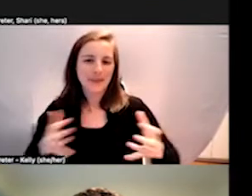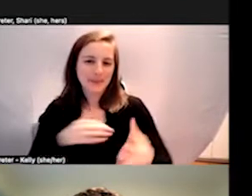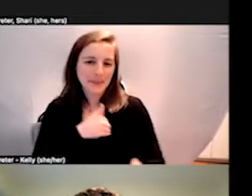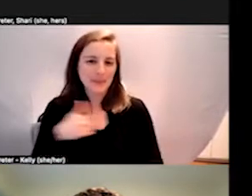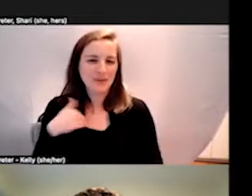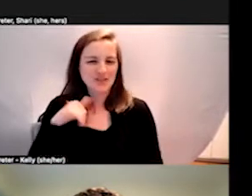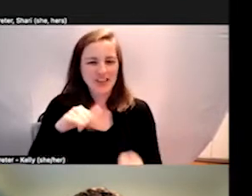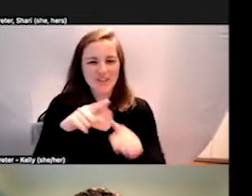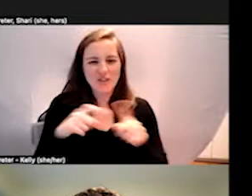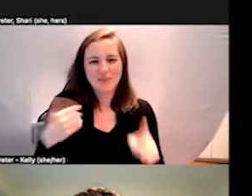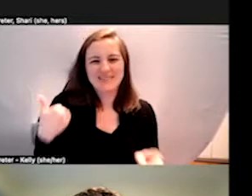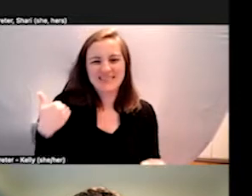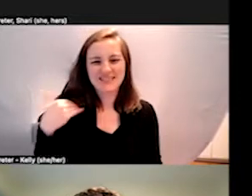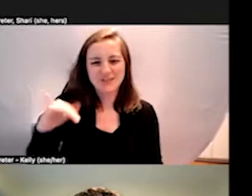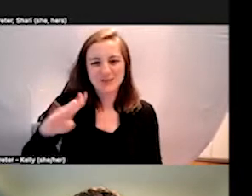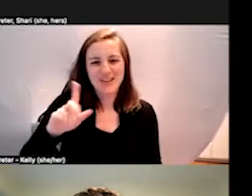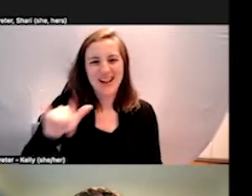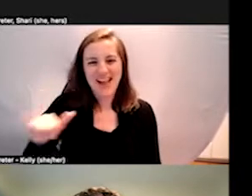July.